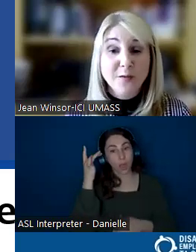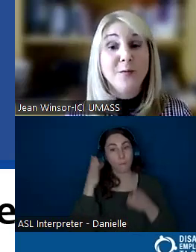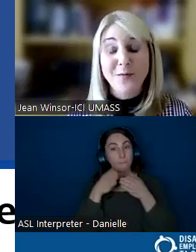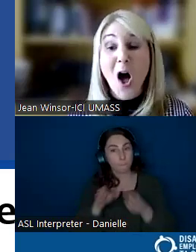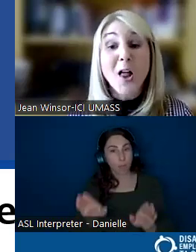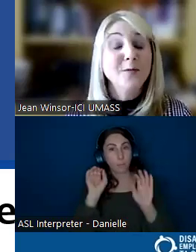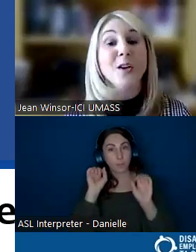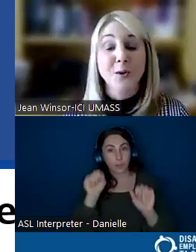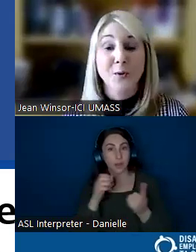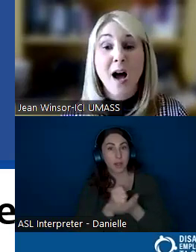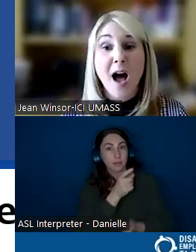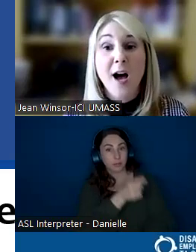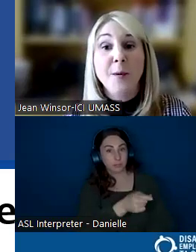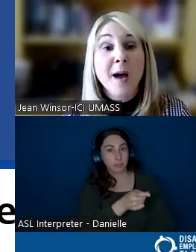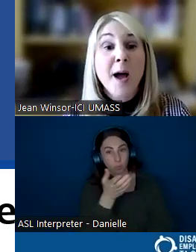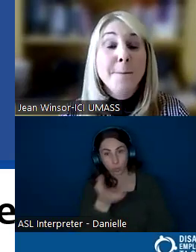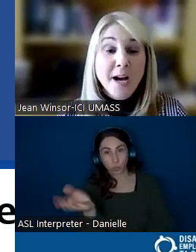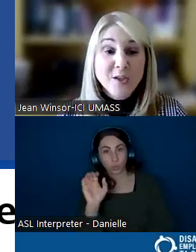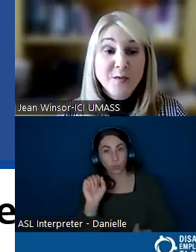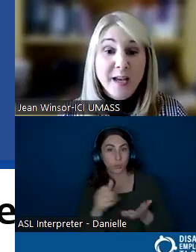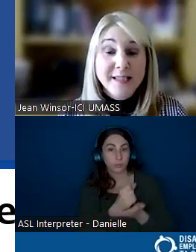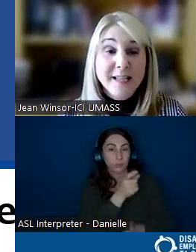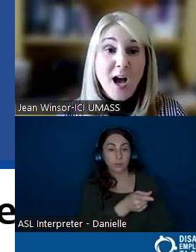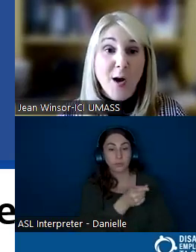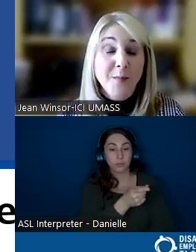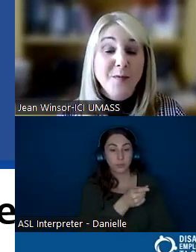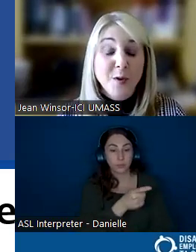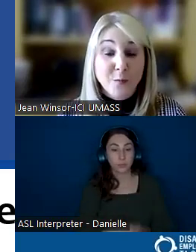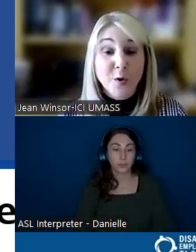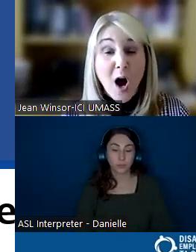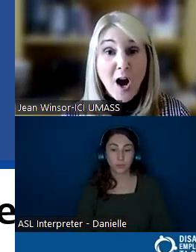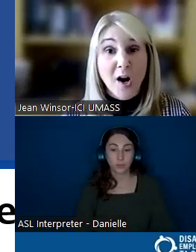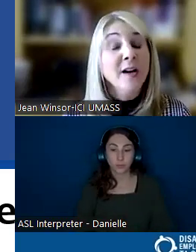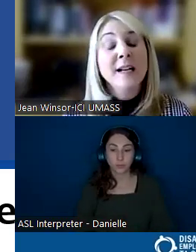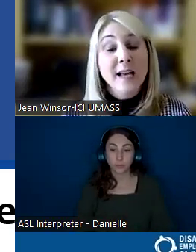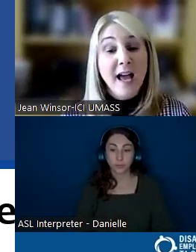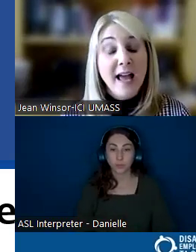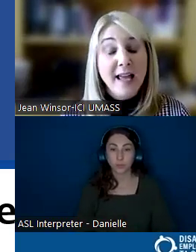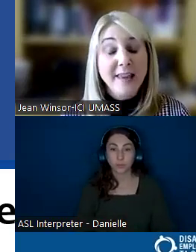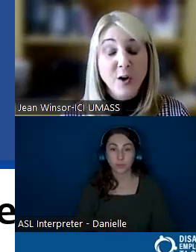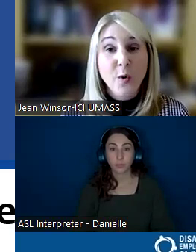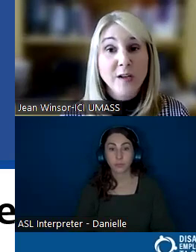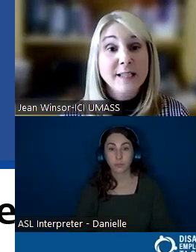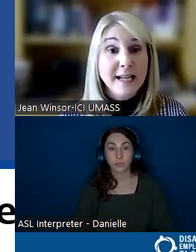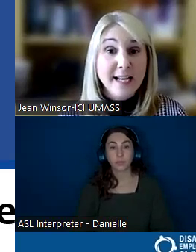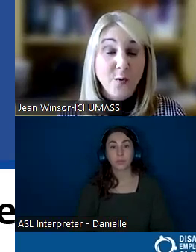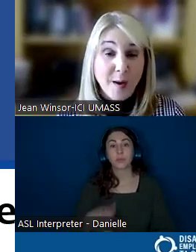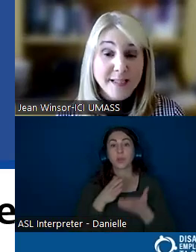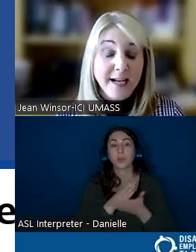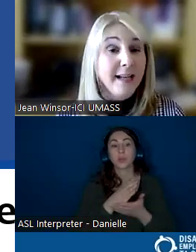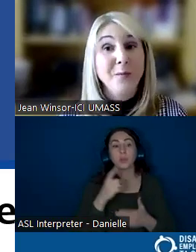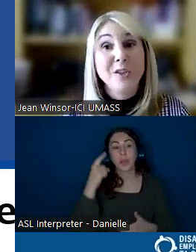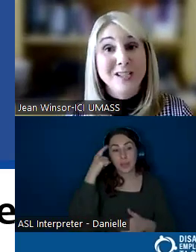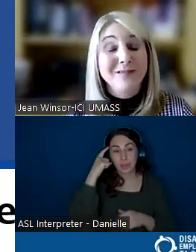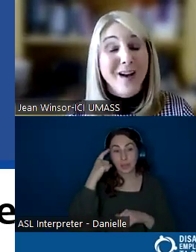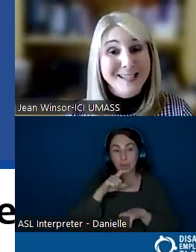all of you. Much of it through our ThinkWorks state data